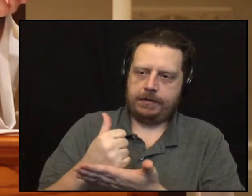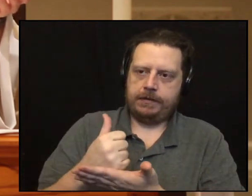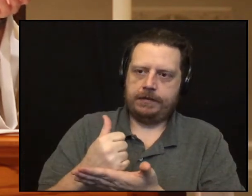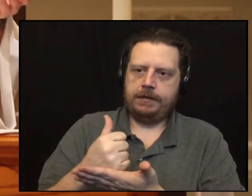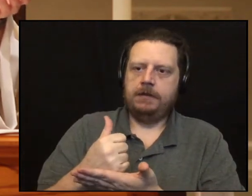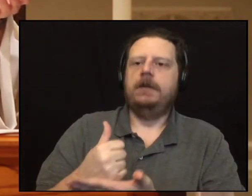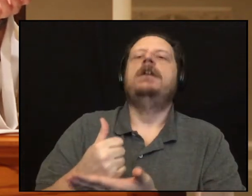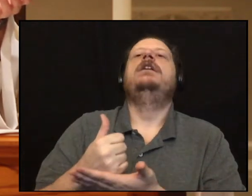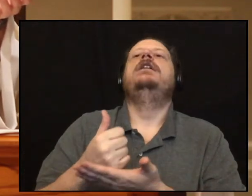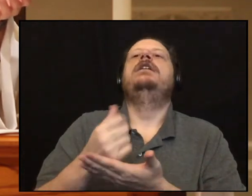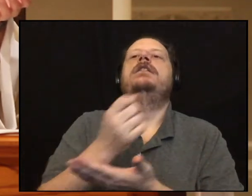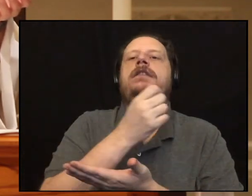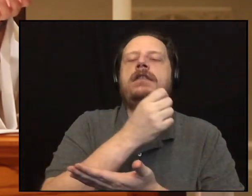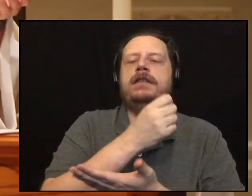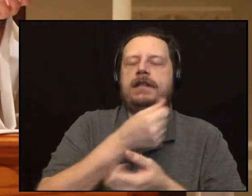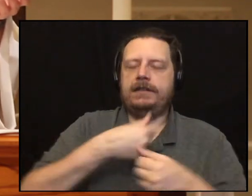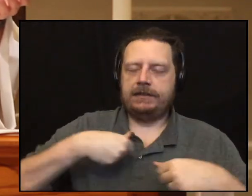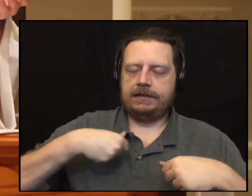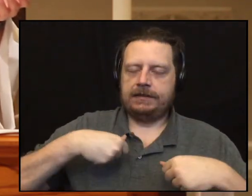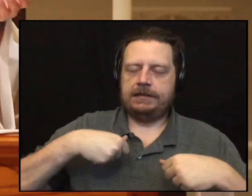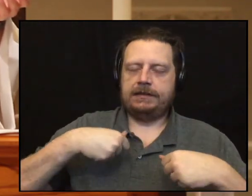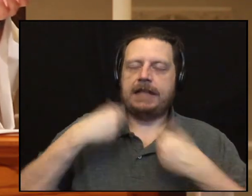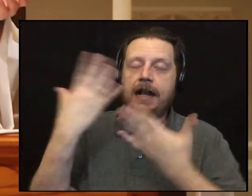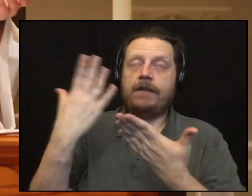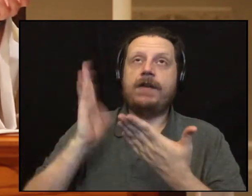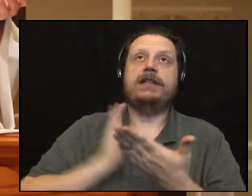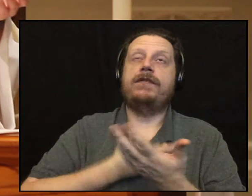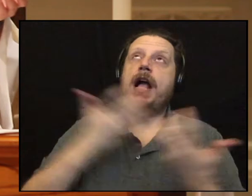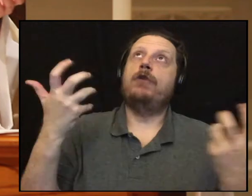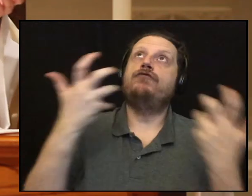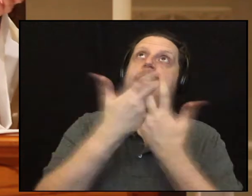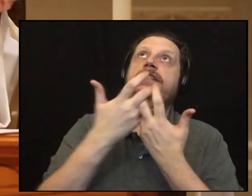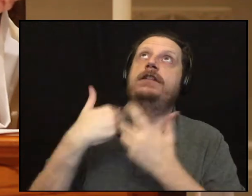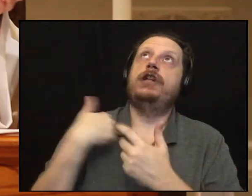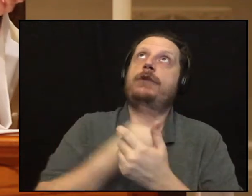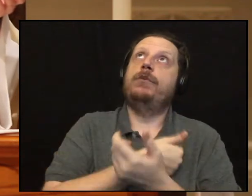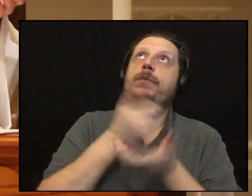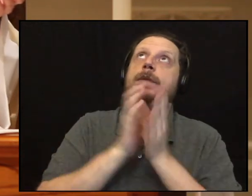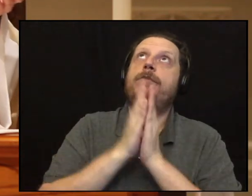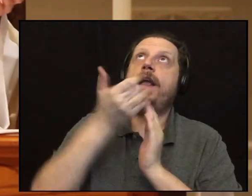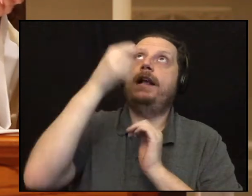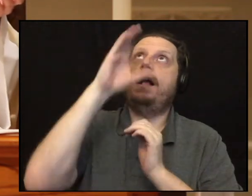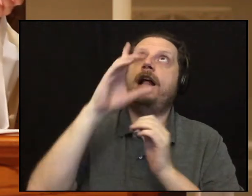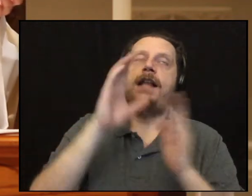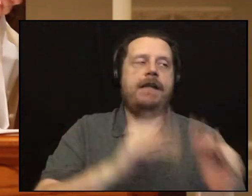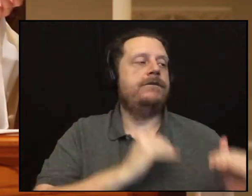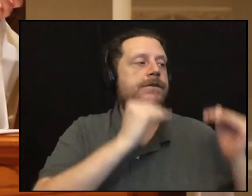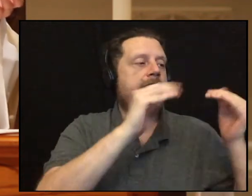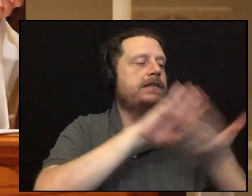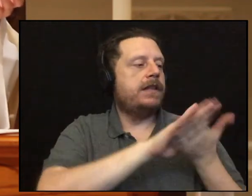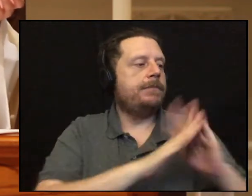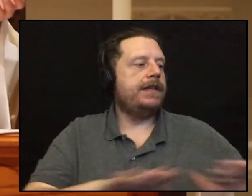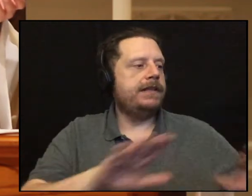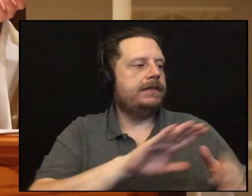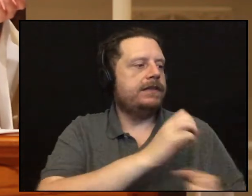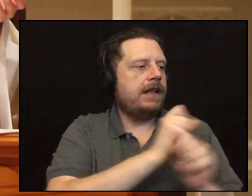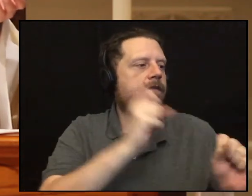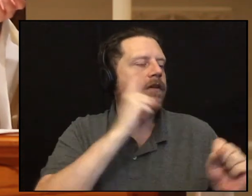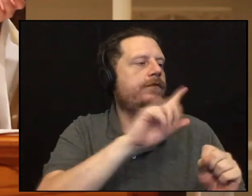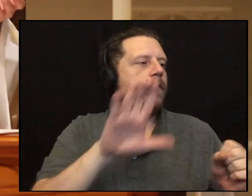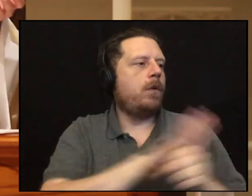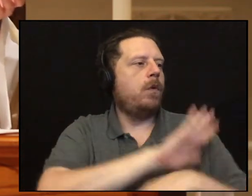May the sacrifice of our reconciliation, we pray, O God, advance the peace and salvation of all the